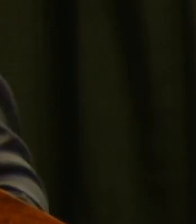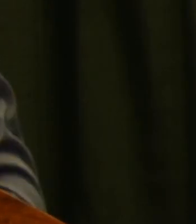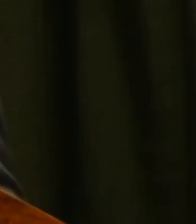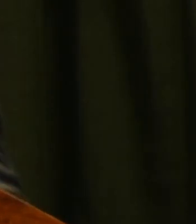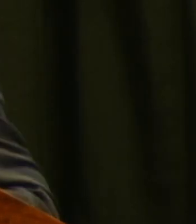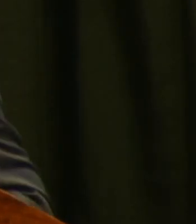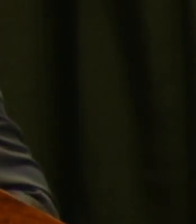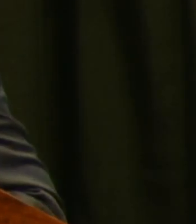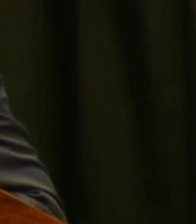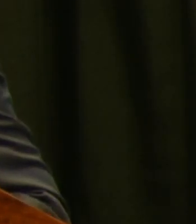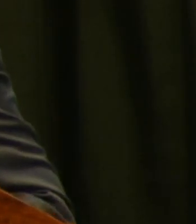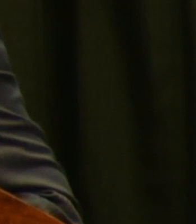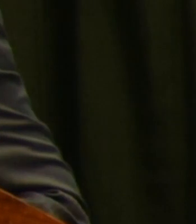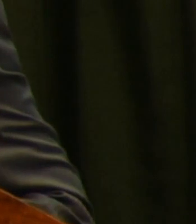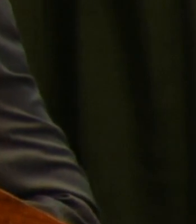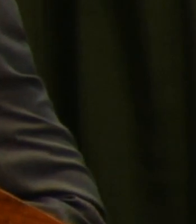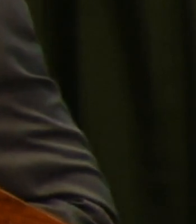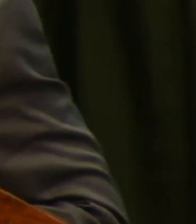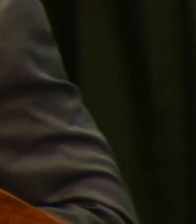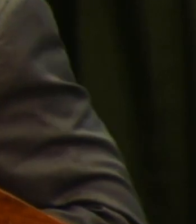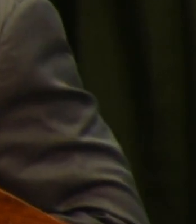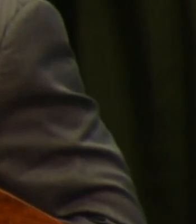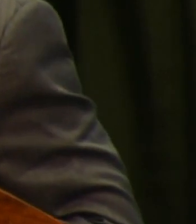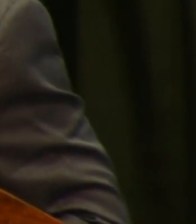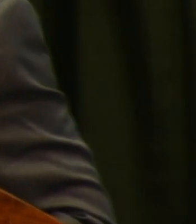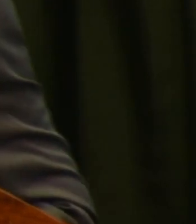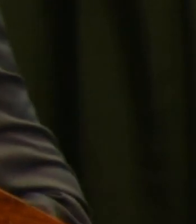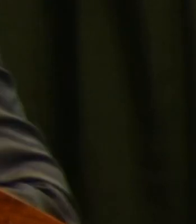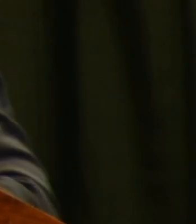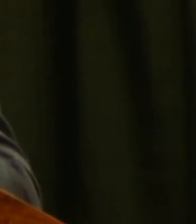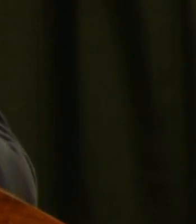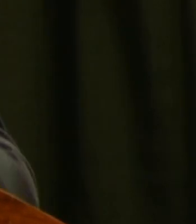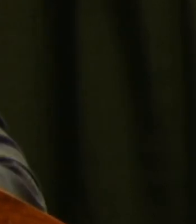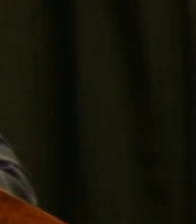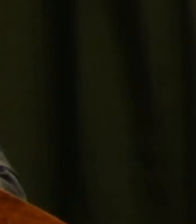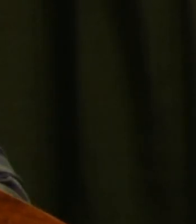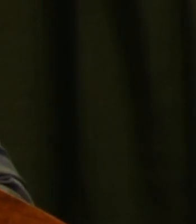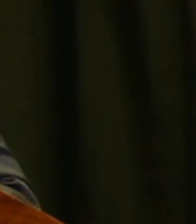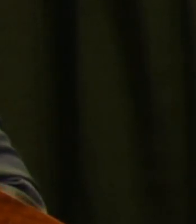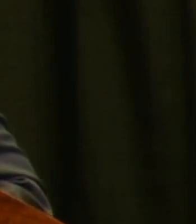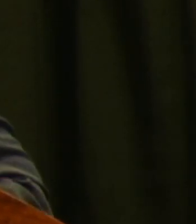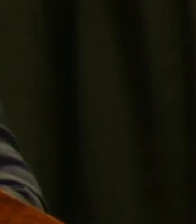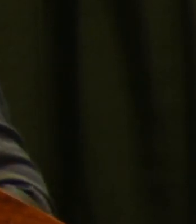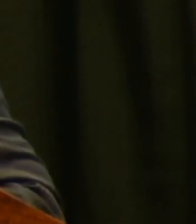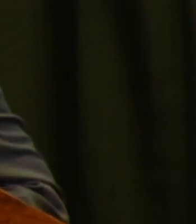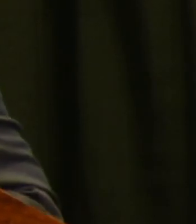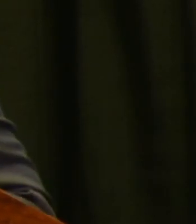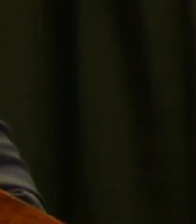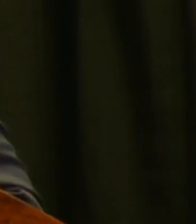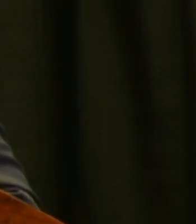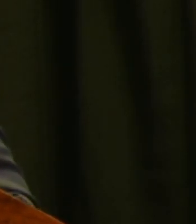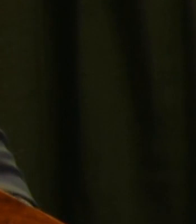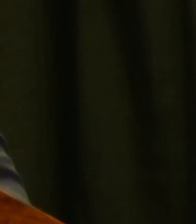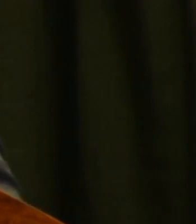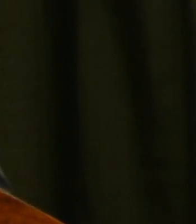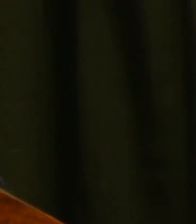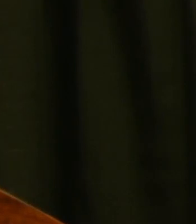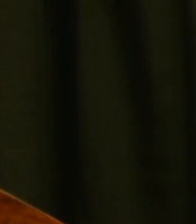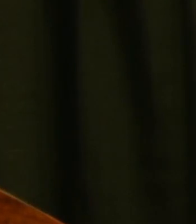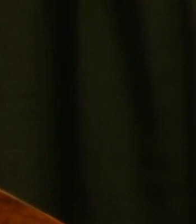étudié dans ce magnifique pays. Et ils sont tous aujourd'hui des grands responsables en République démocratique du Congo.